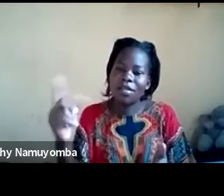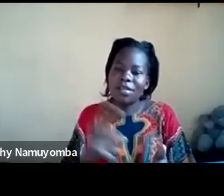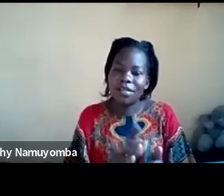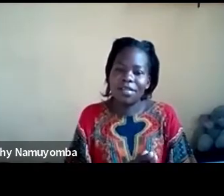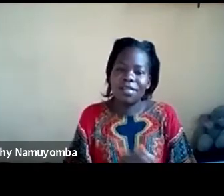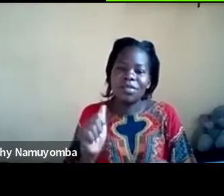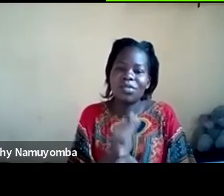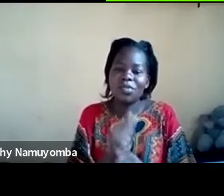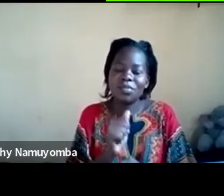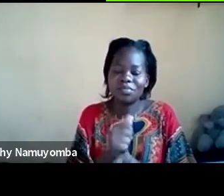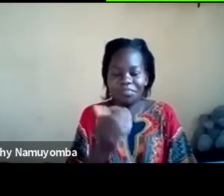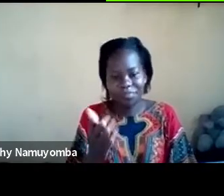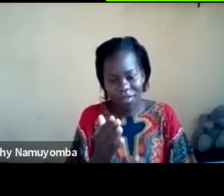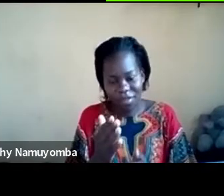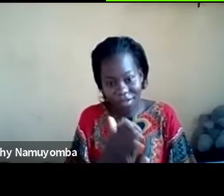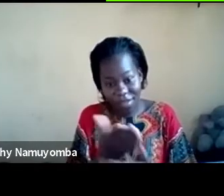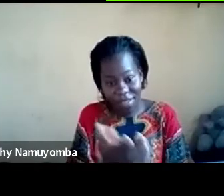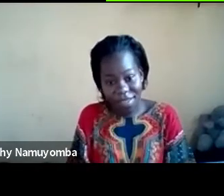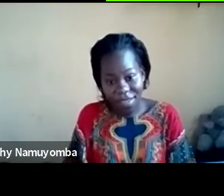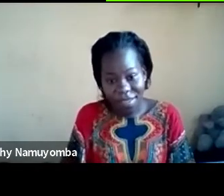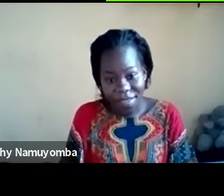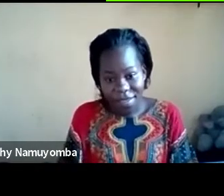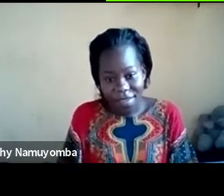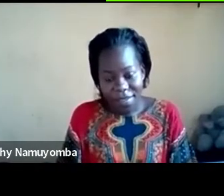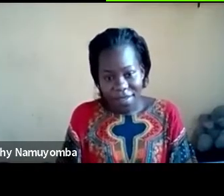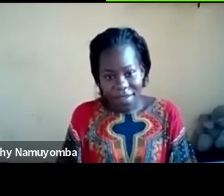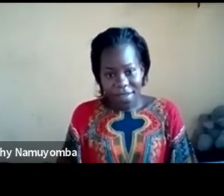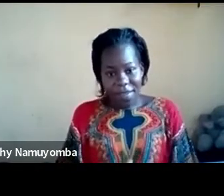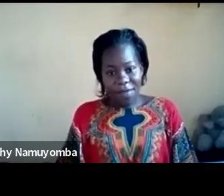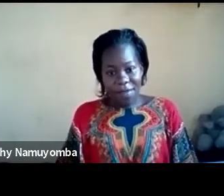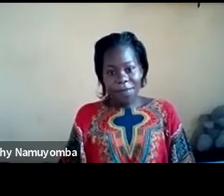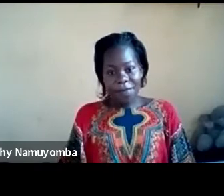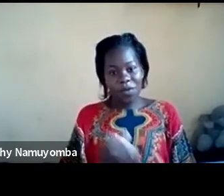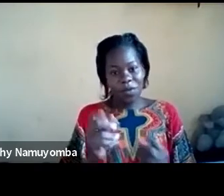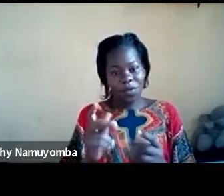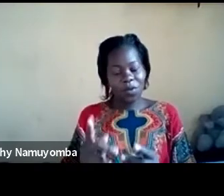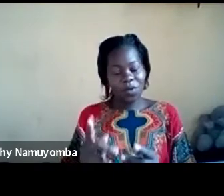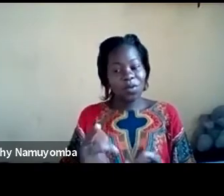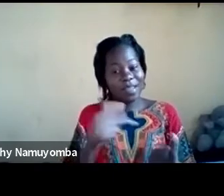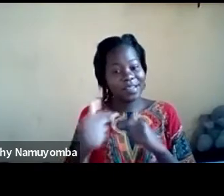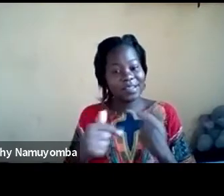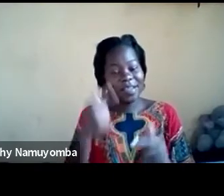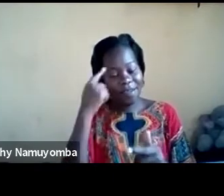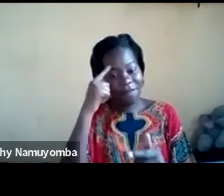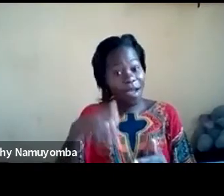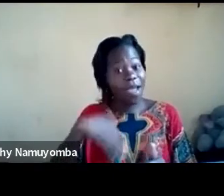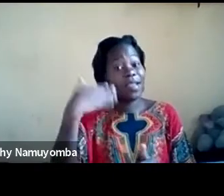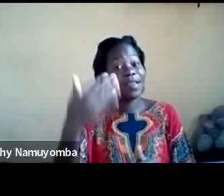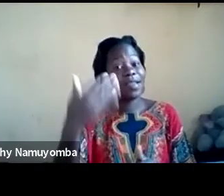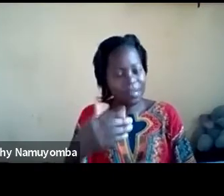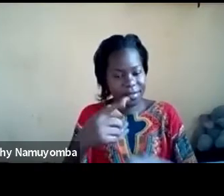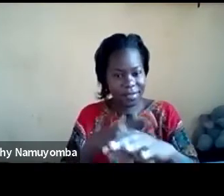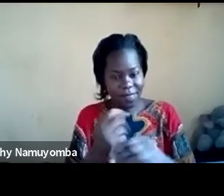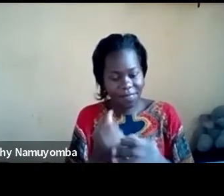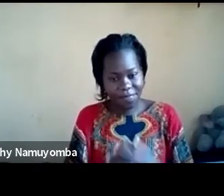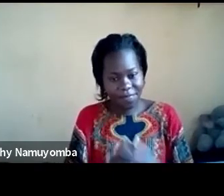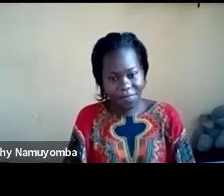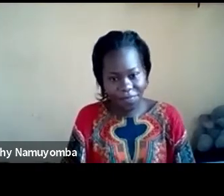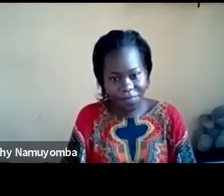because of the potential restrictions? But maybe that's a discussion for another,